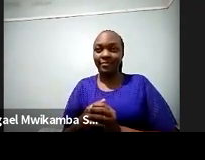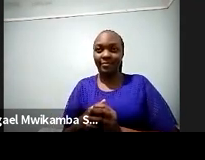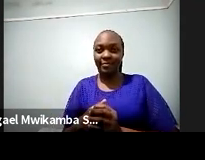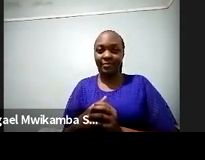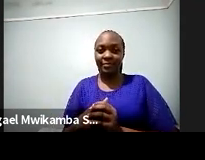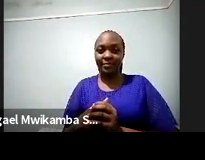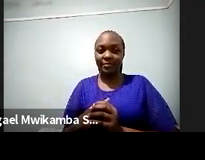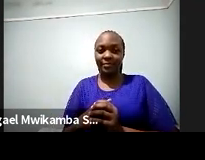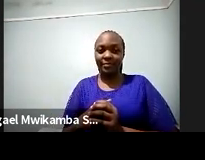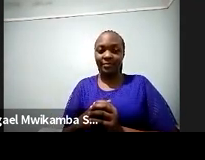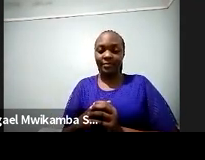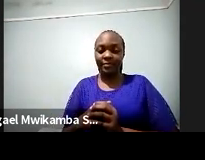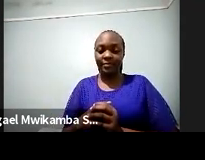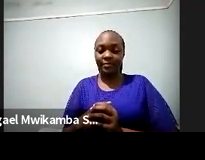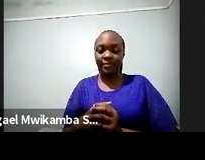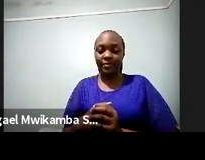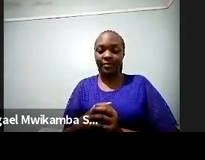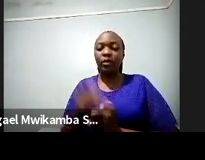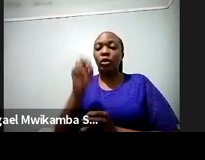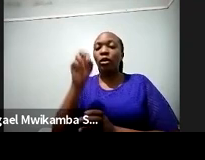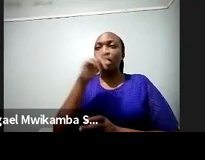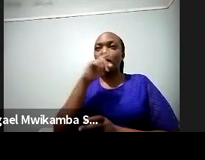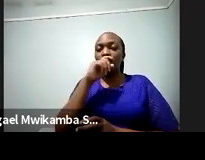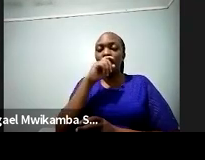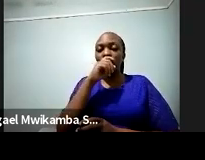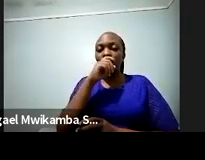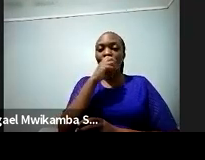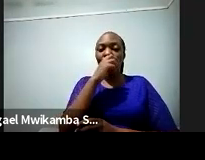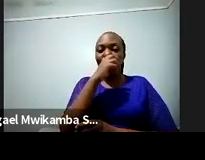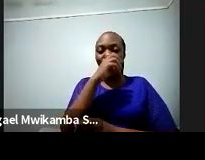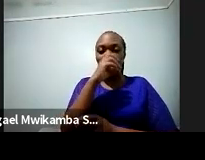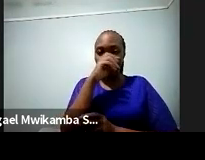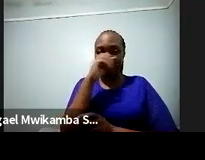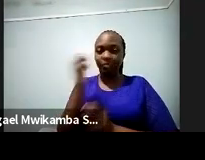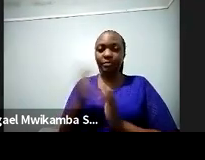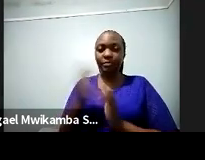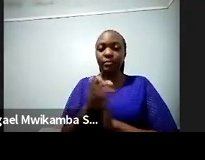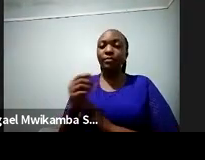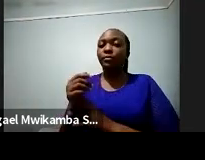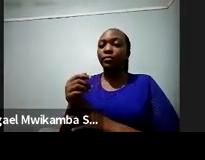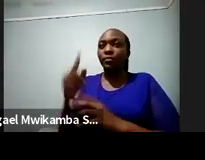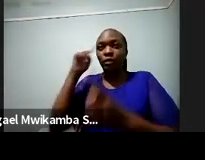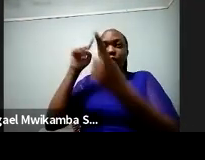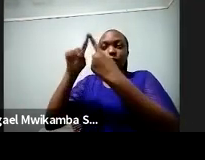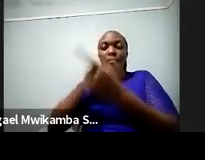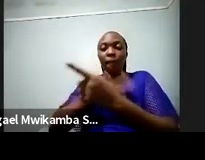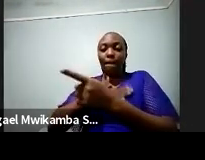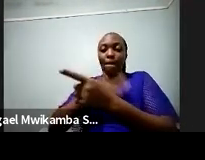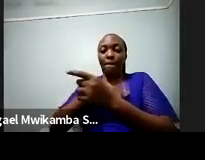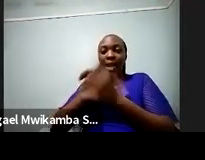Okay, I can say my goal is to probably achieve financial freedom.